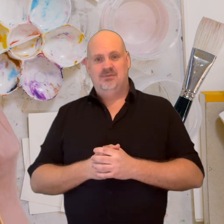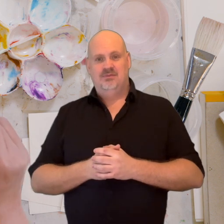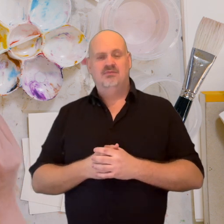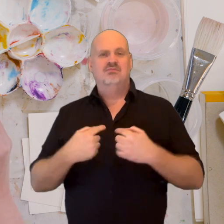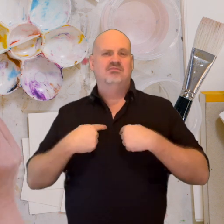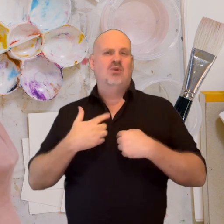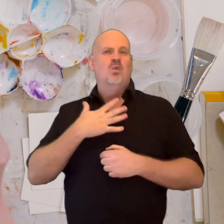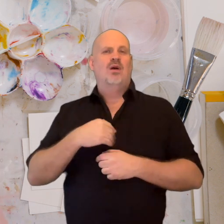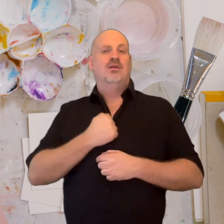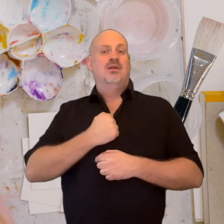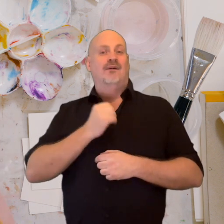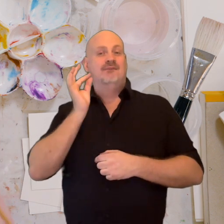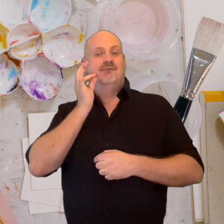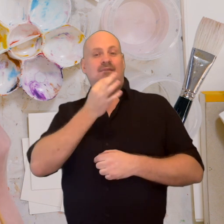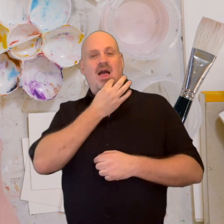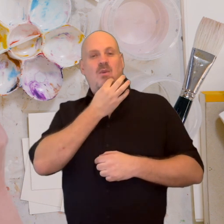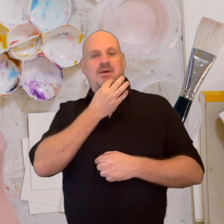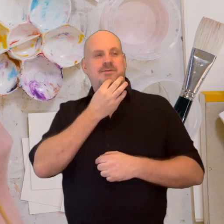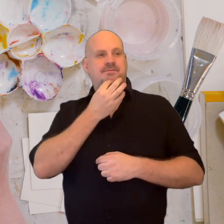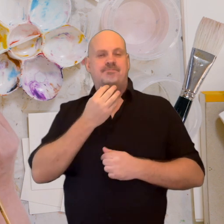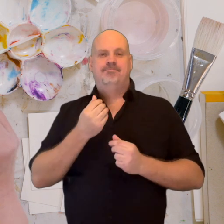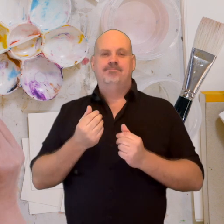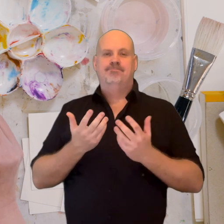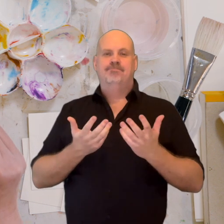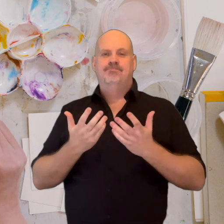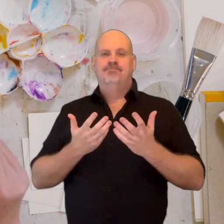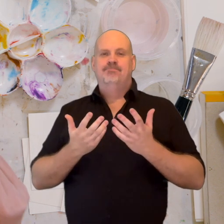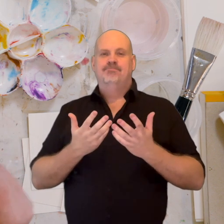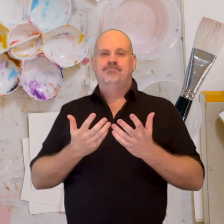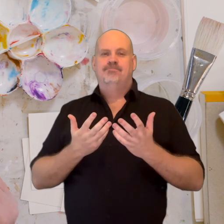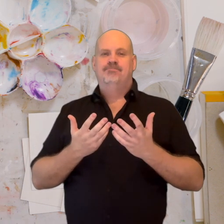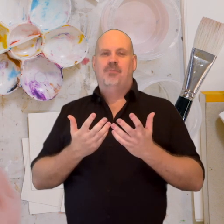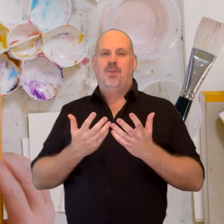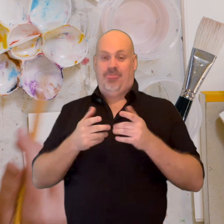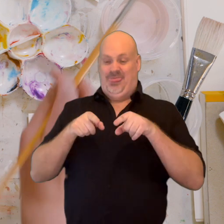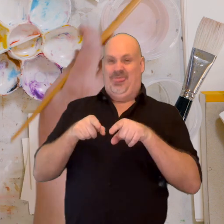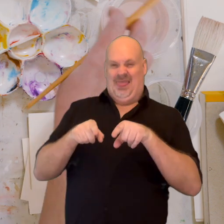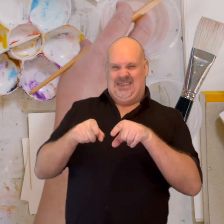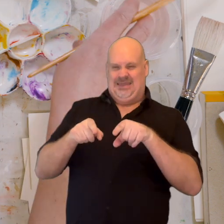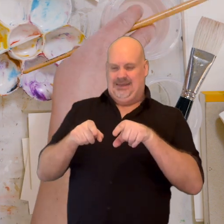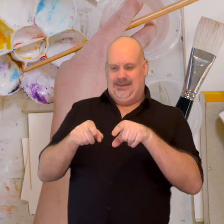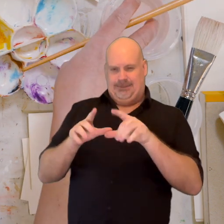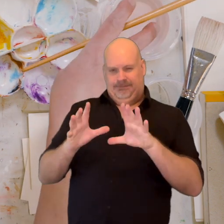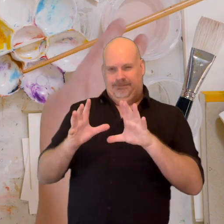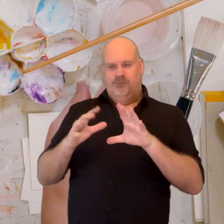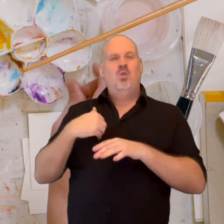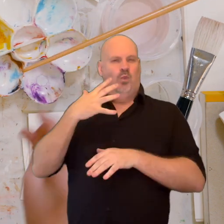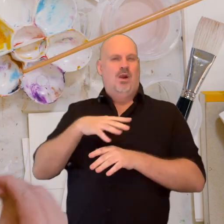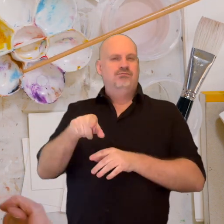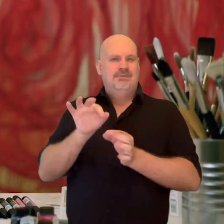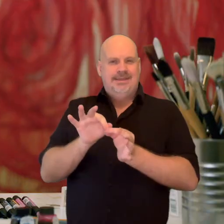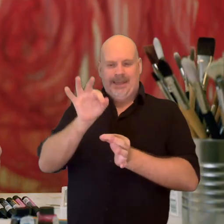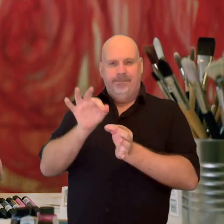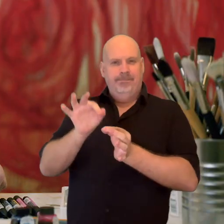And I think I want my flowers, or this particular set of flowers, to have like